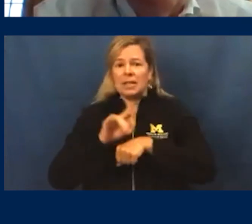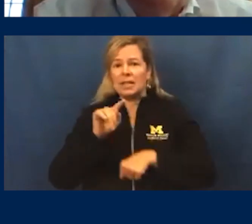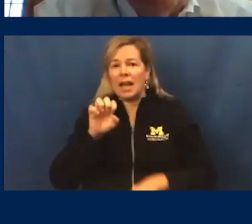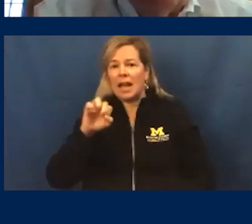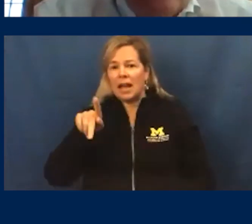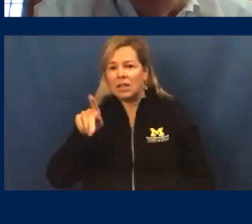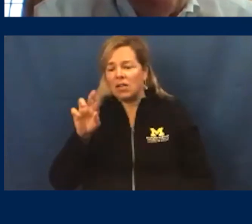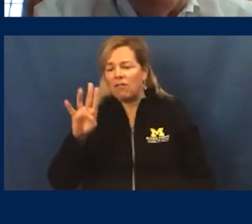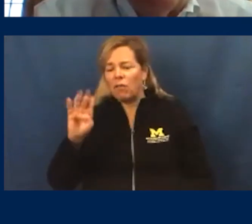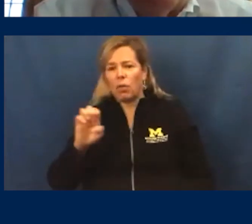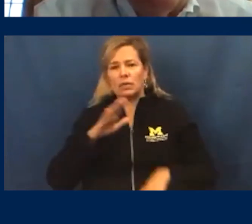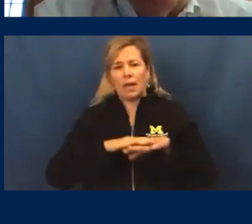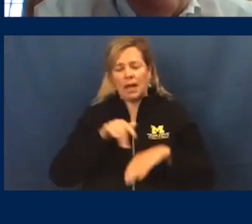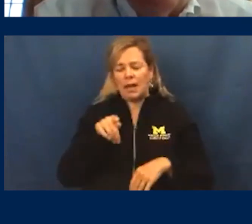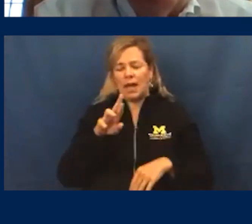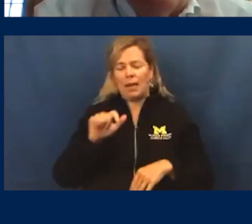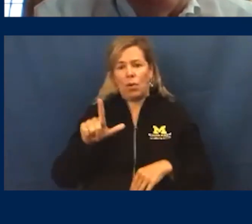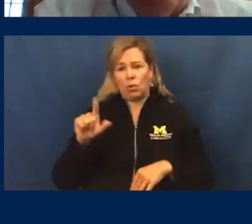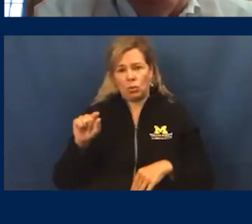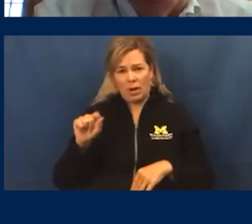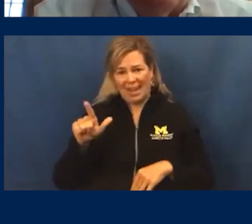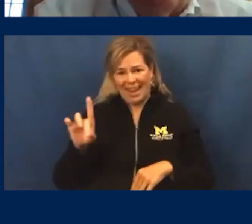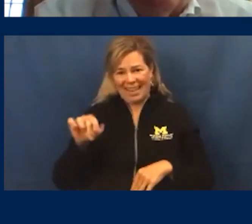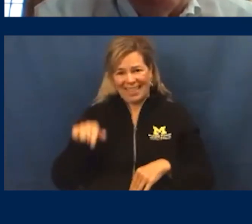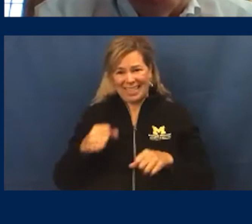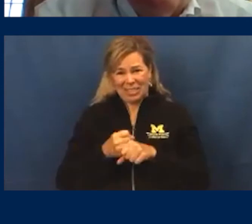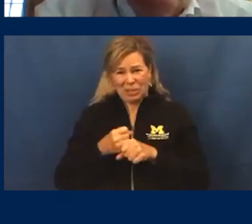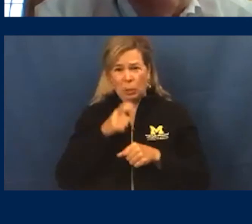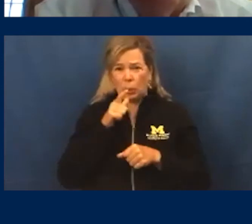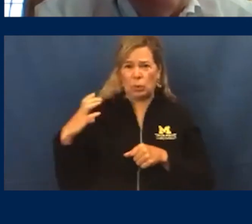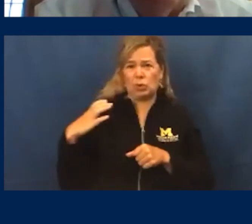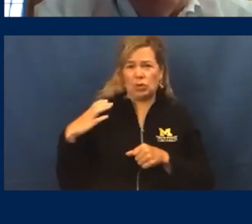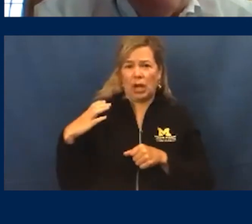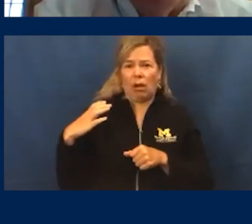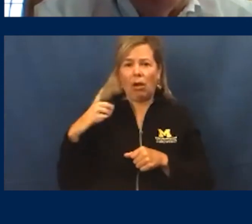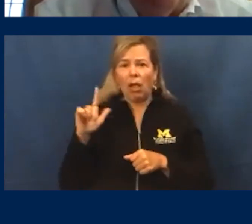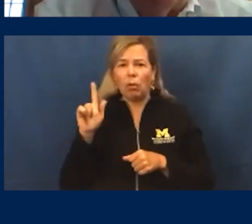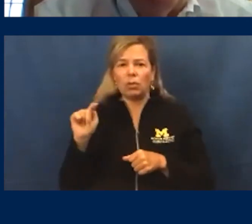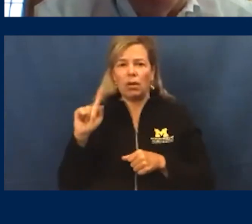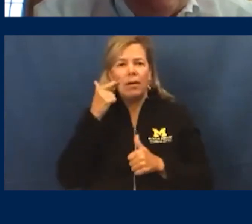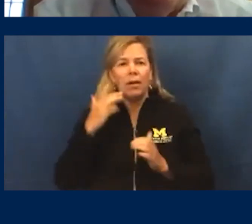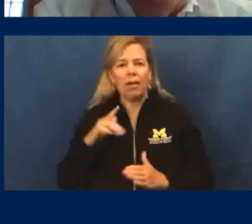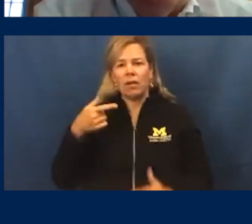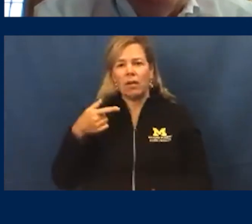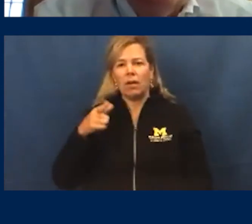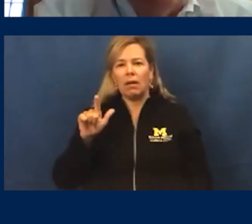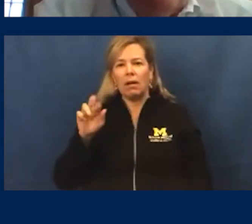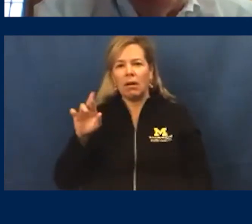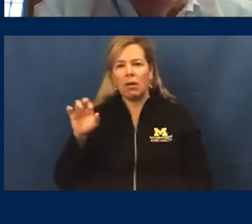year. The task force is chaired by Lieutenant Governor Gilchrist, and it's been generally charged with